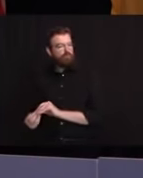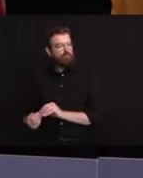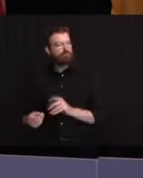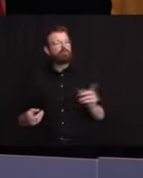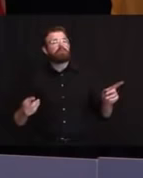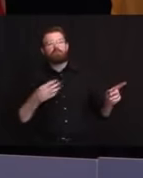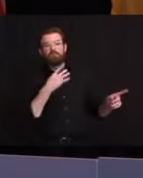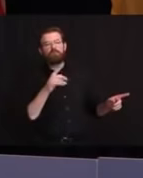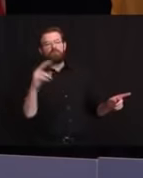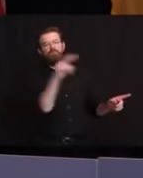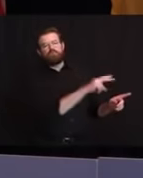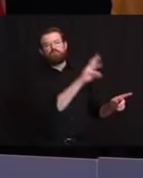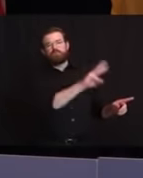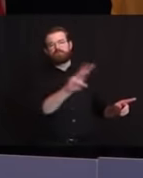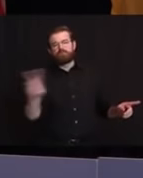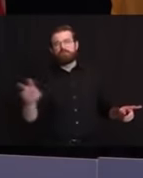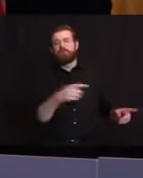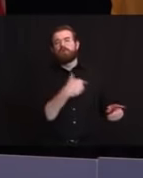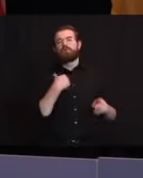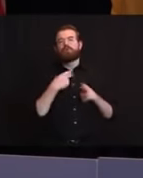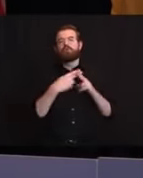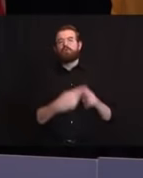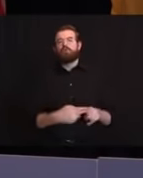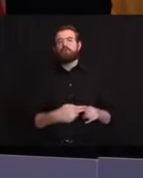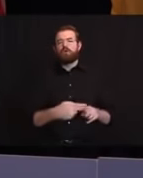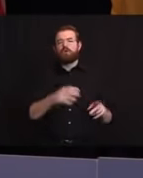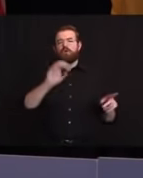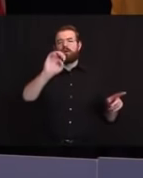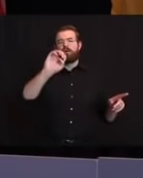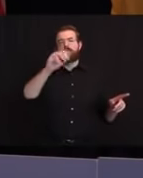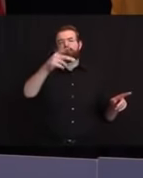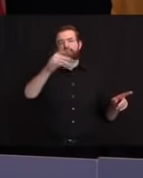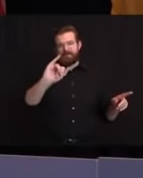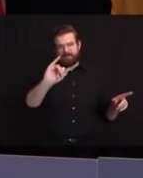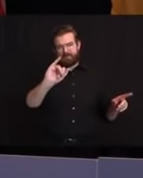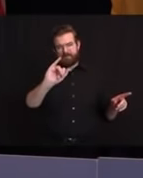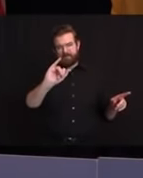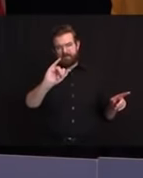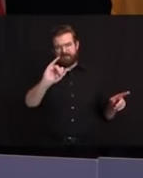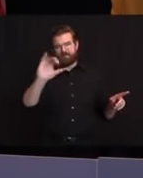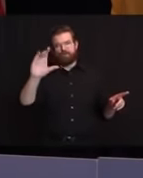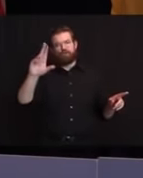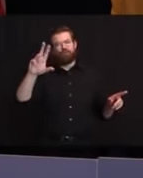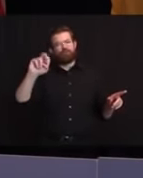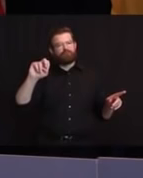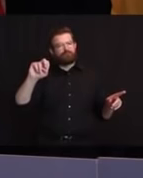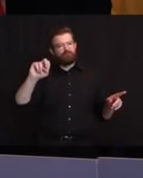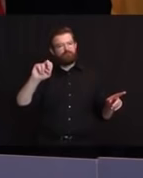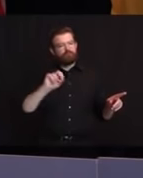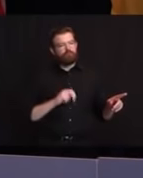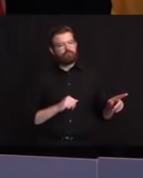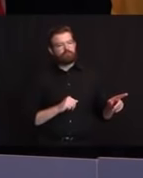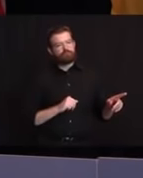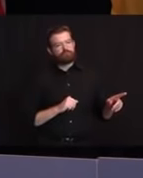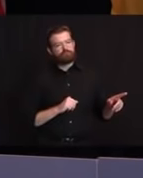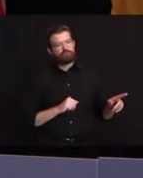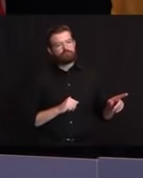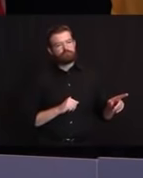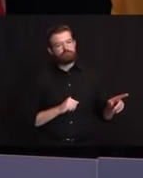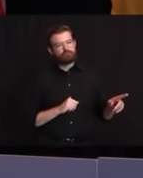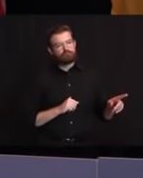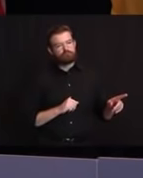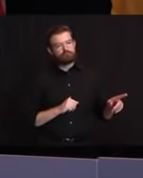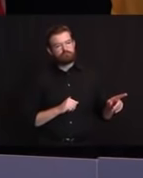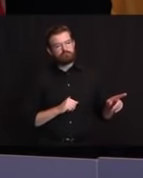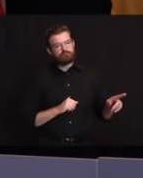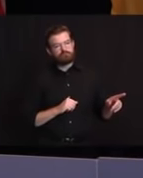that looks like this, exactly like this every day, that talks about deaths by date of illness onset or date of